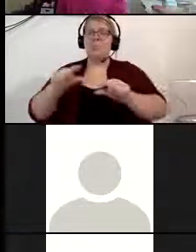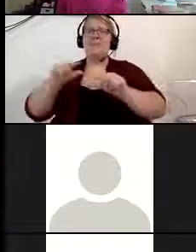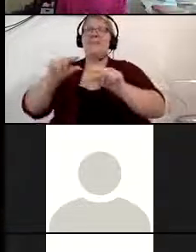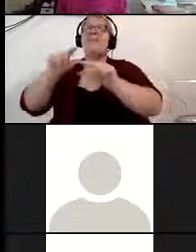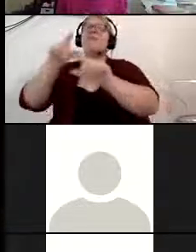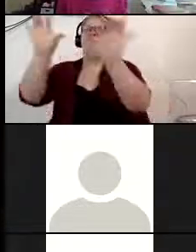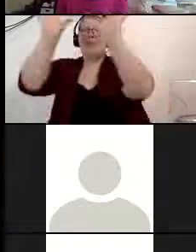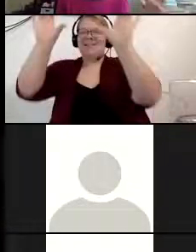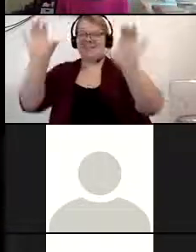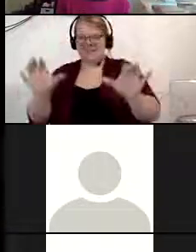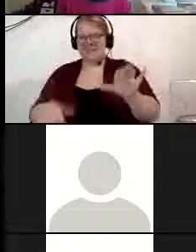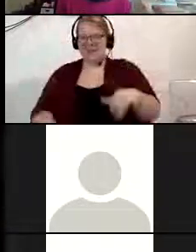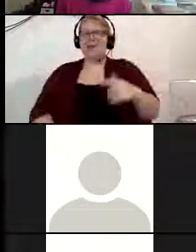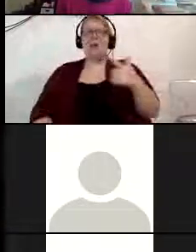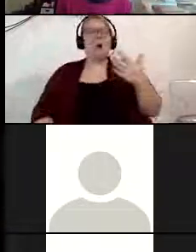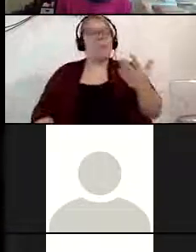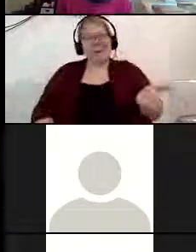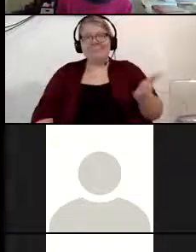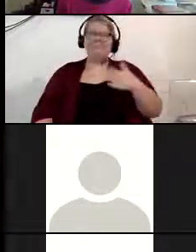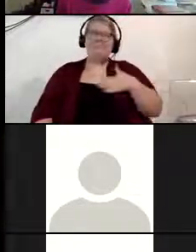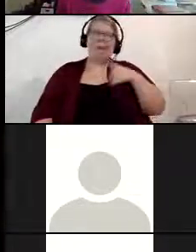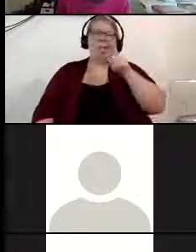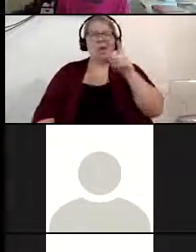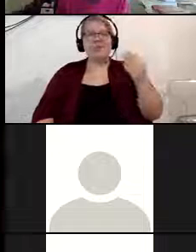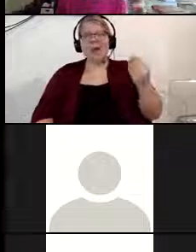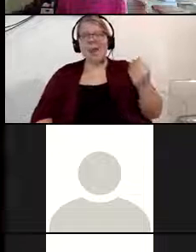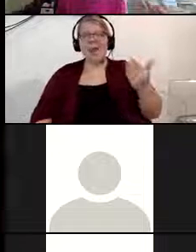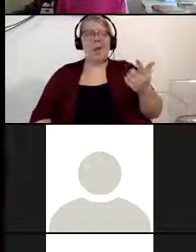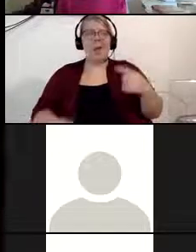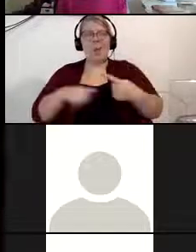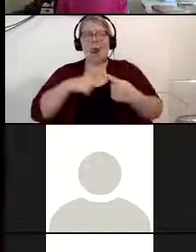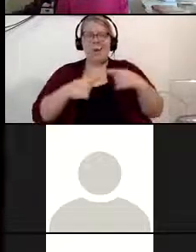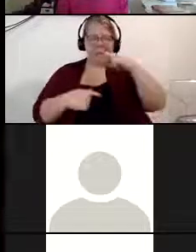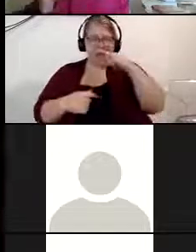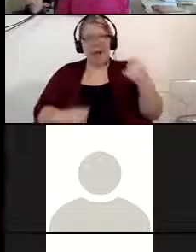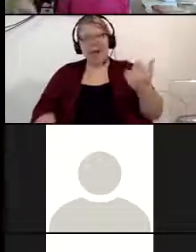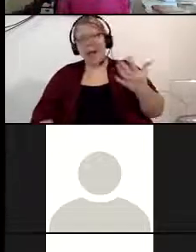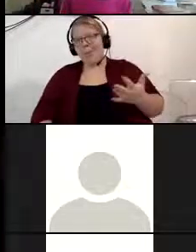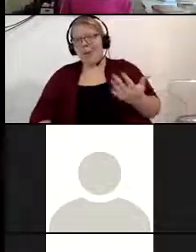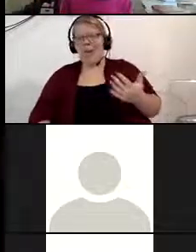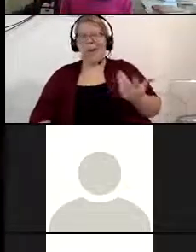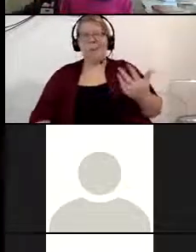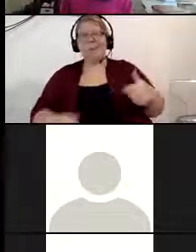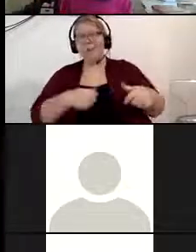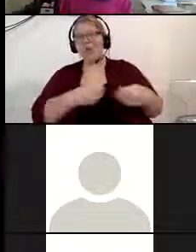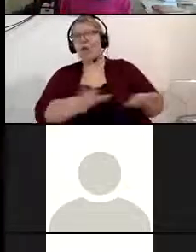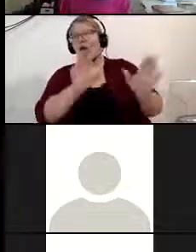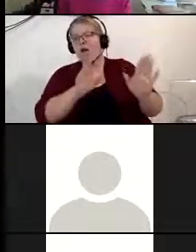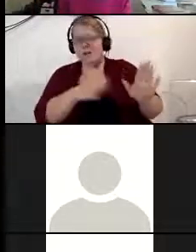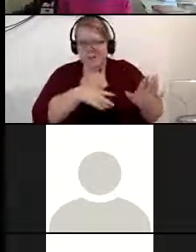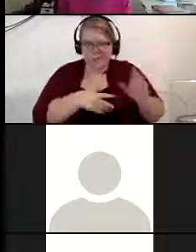Oh, I gambled my lunch money when I was a kid, and I gambled the